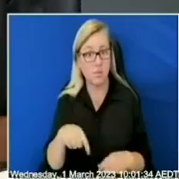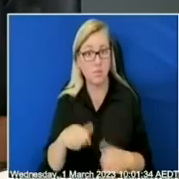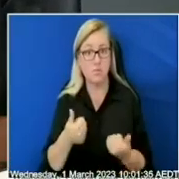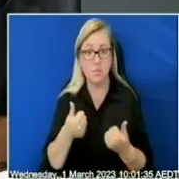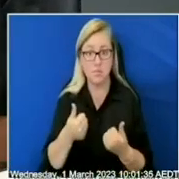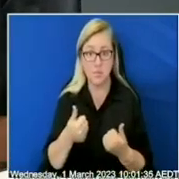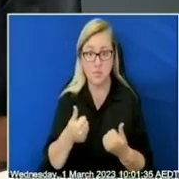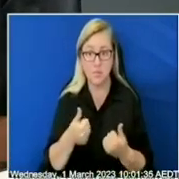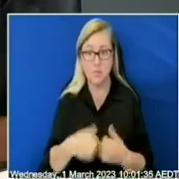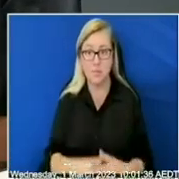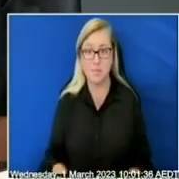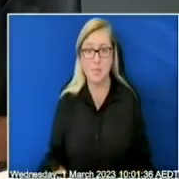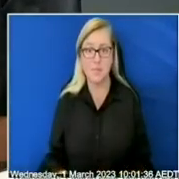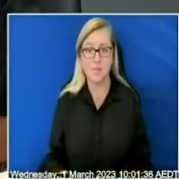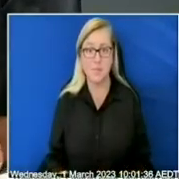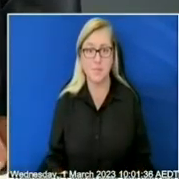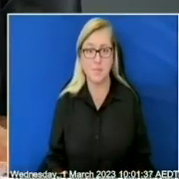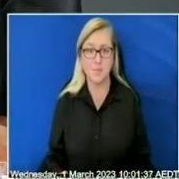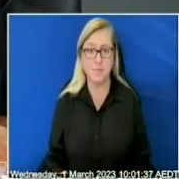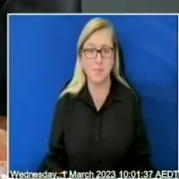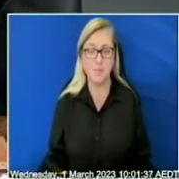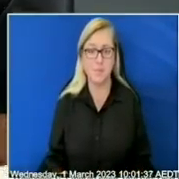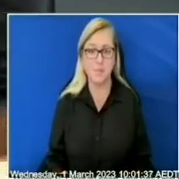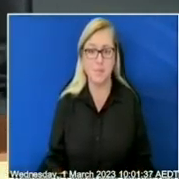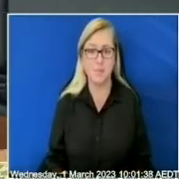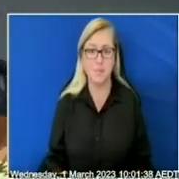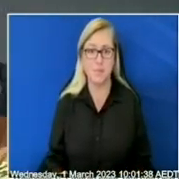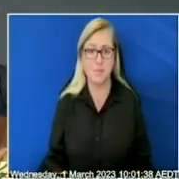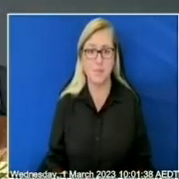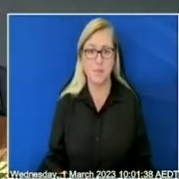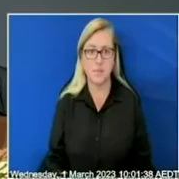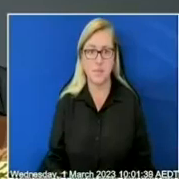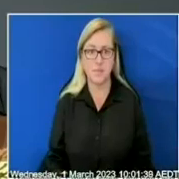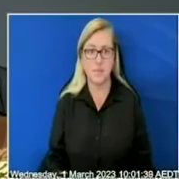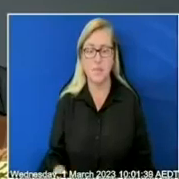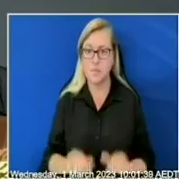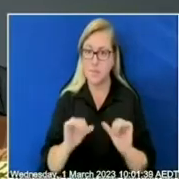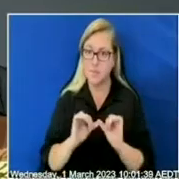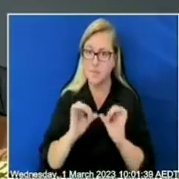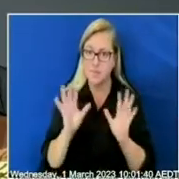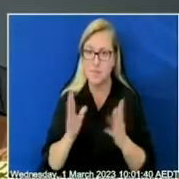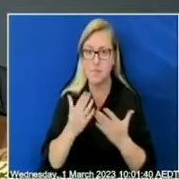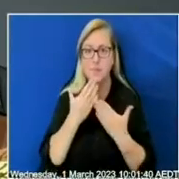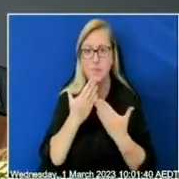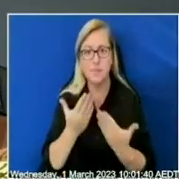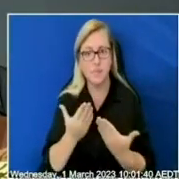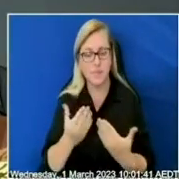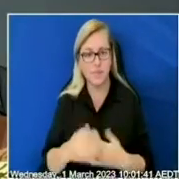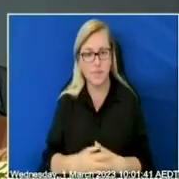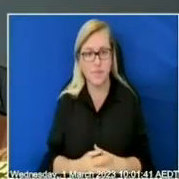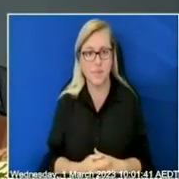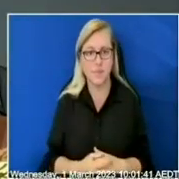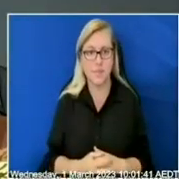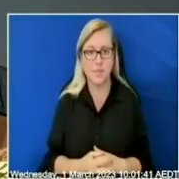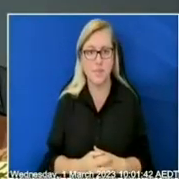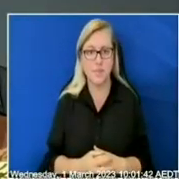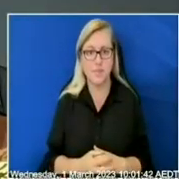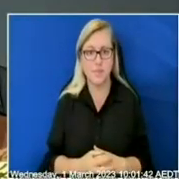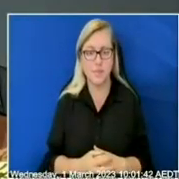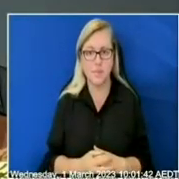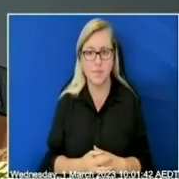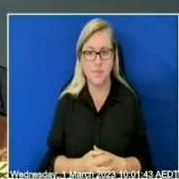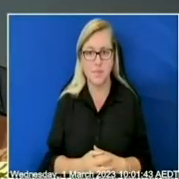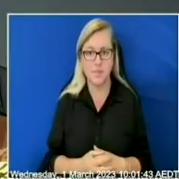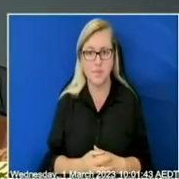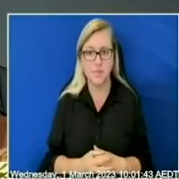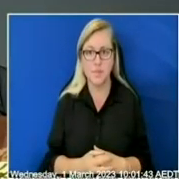yes. Clear? Okay, thank you. To go? Yes, thank you.